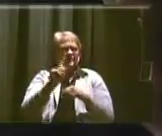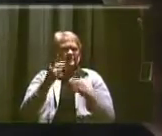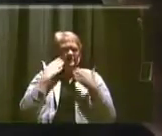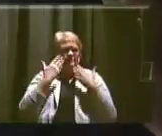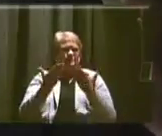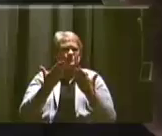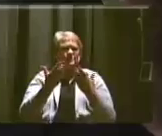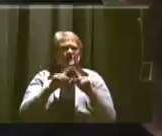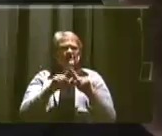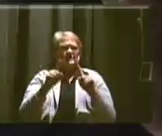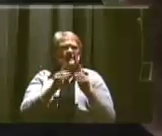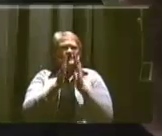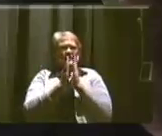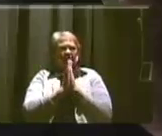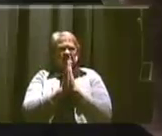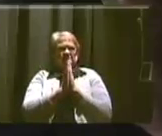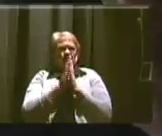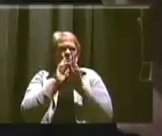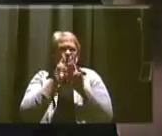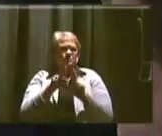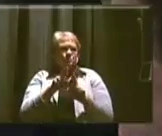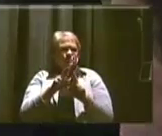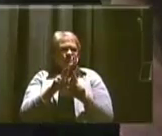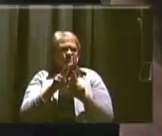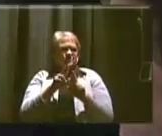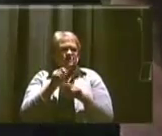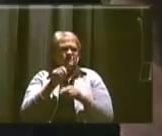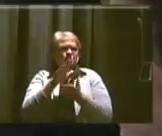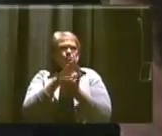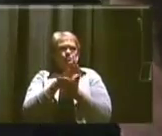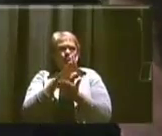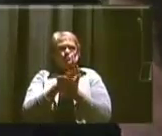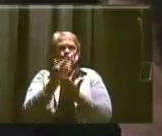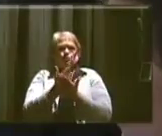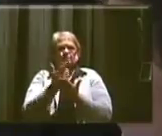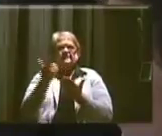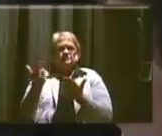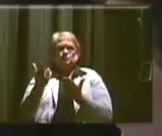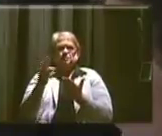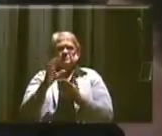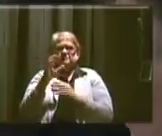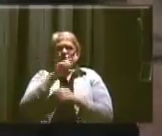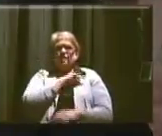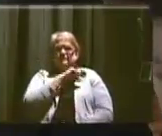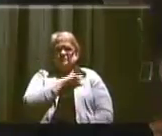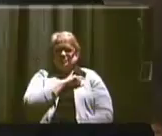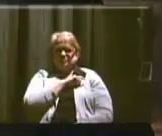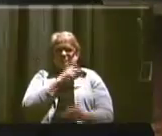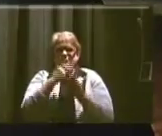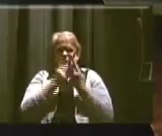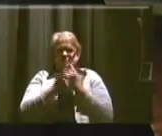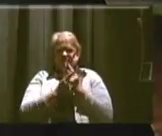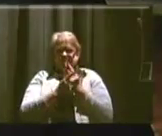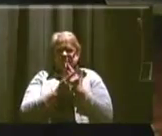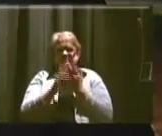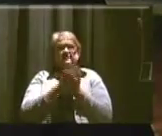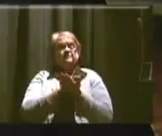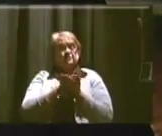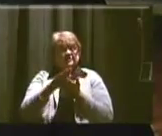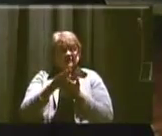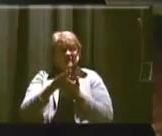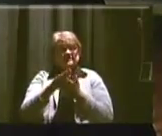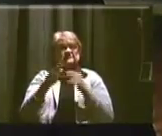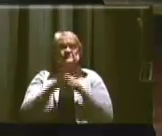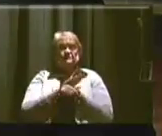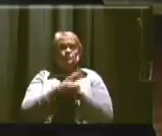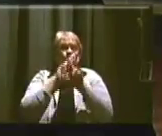requested a report on the school resource officer program and got a very nice, thorough